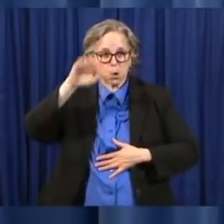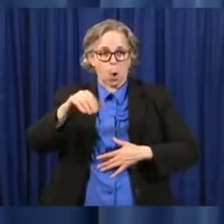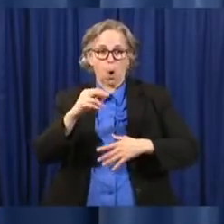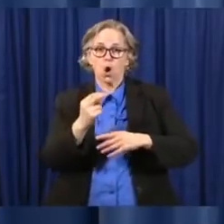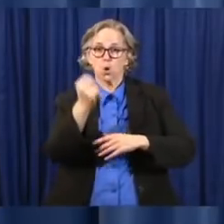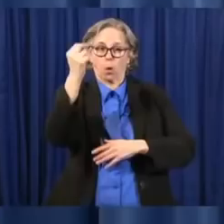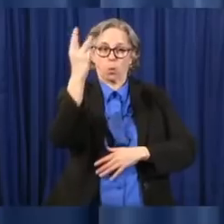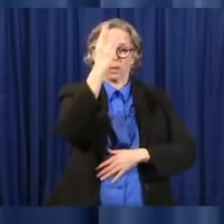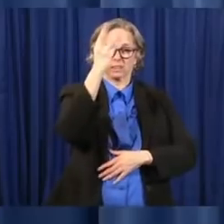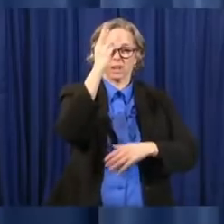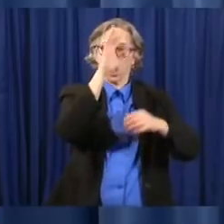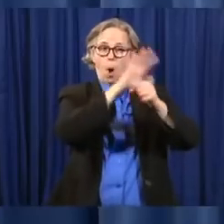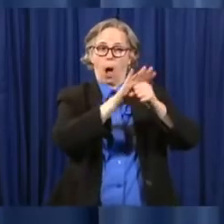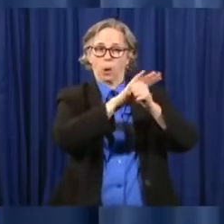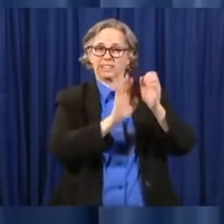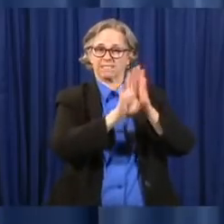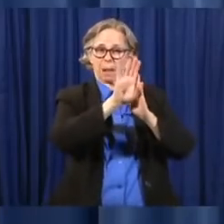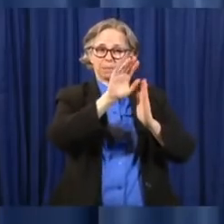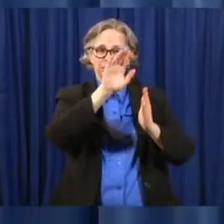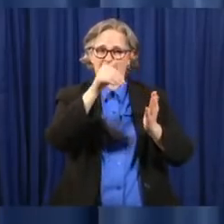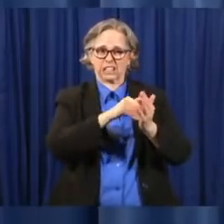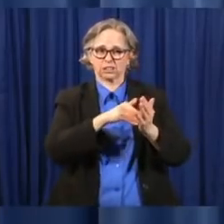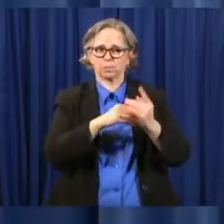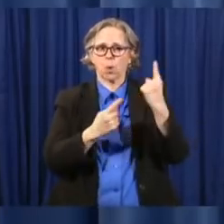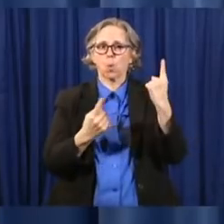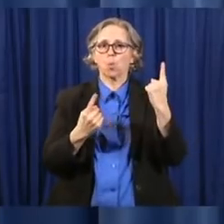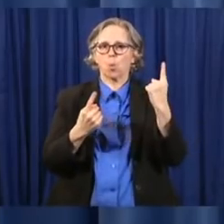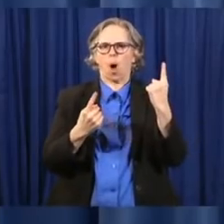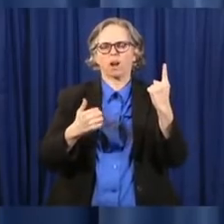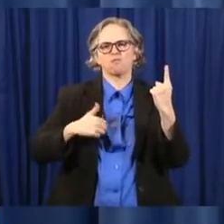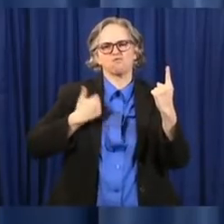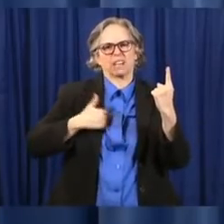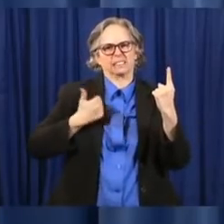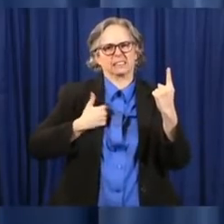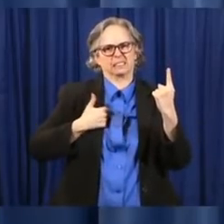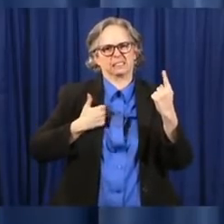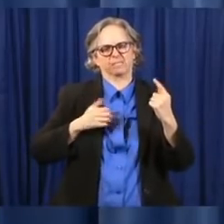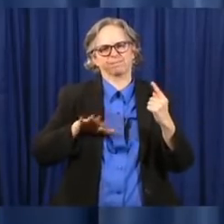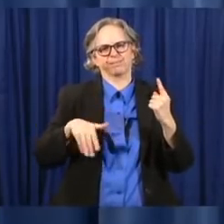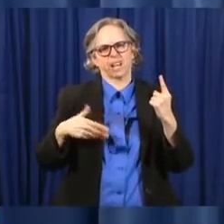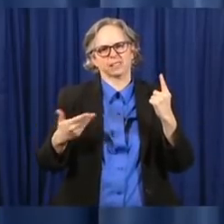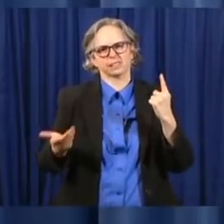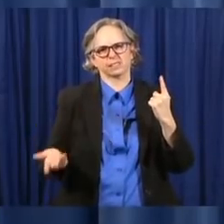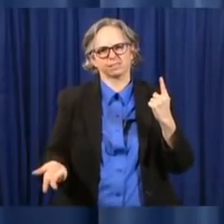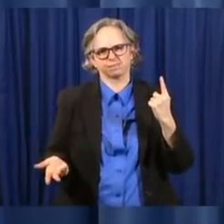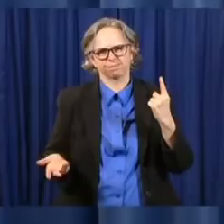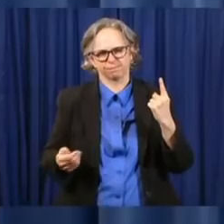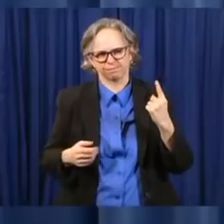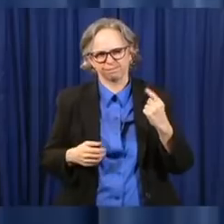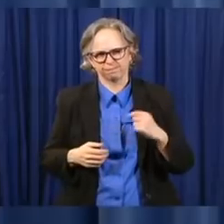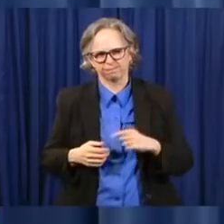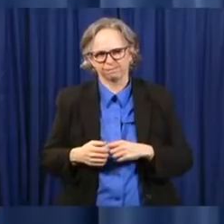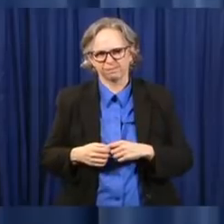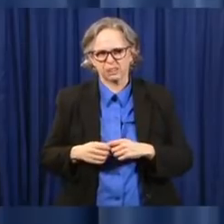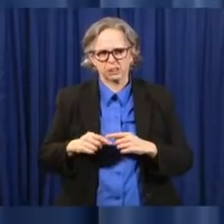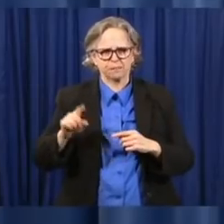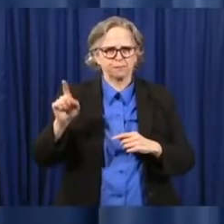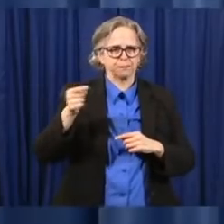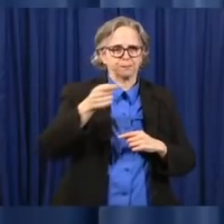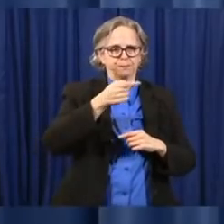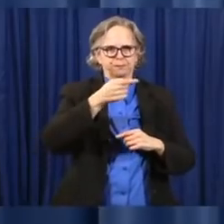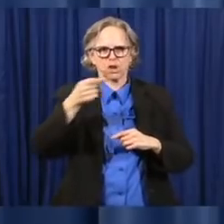from COVID-19. This is the first COVID-19 death of a resident at a developmental center.